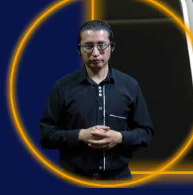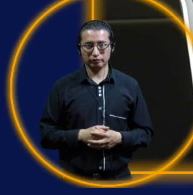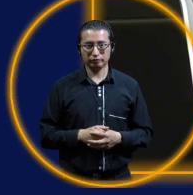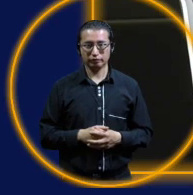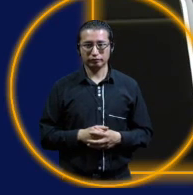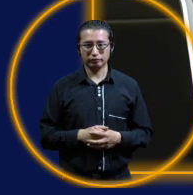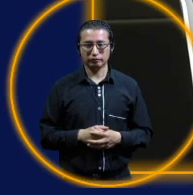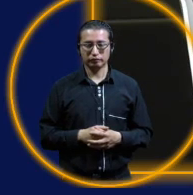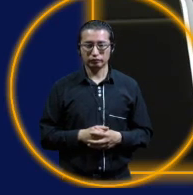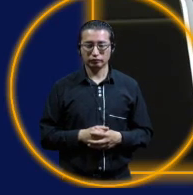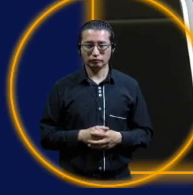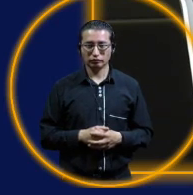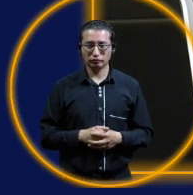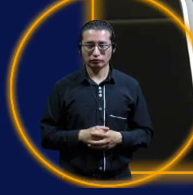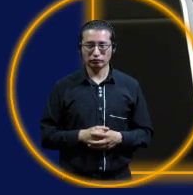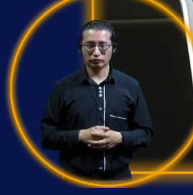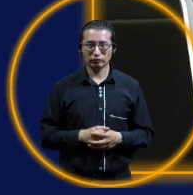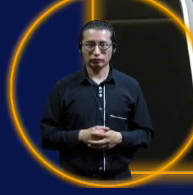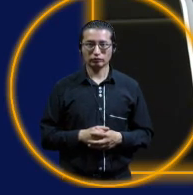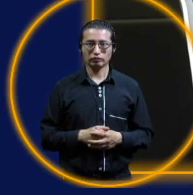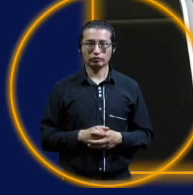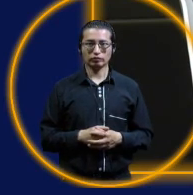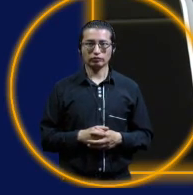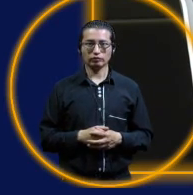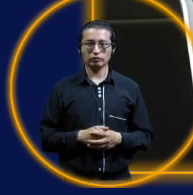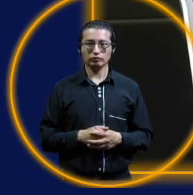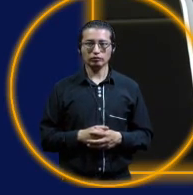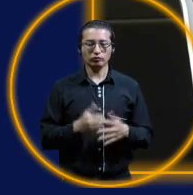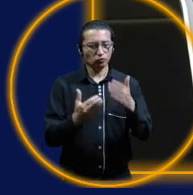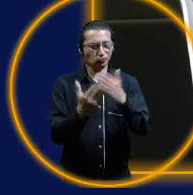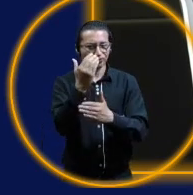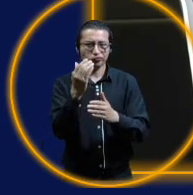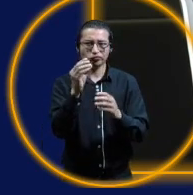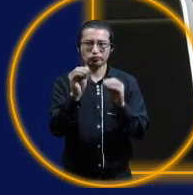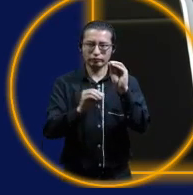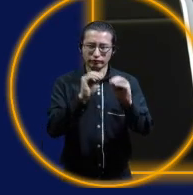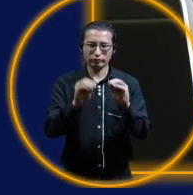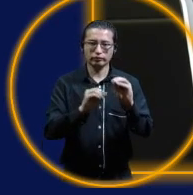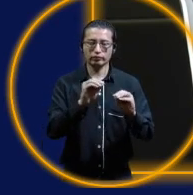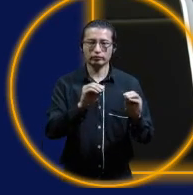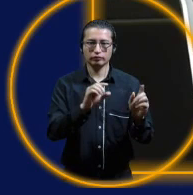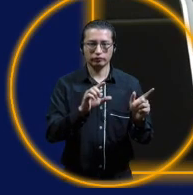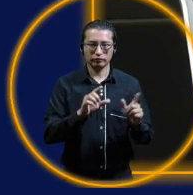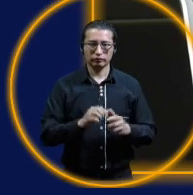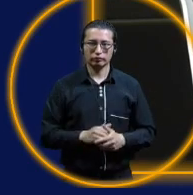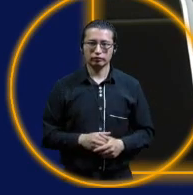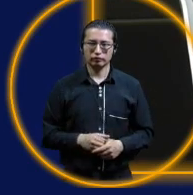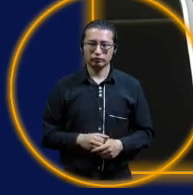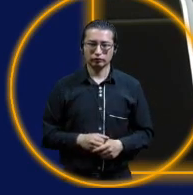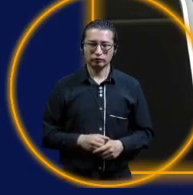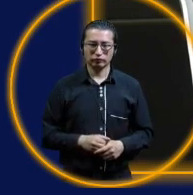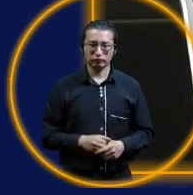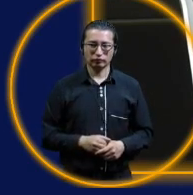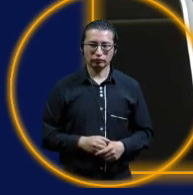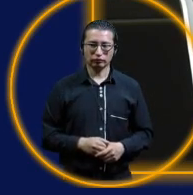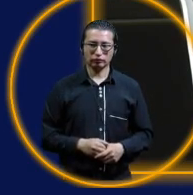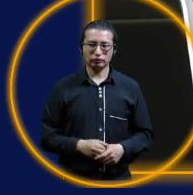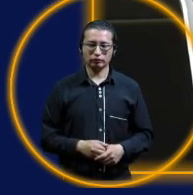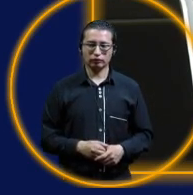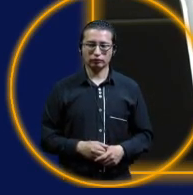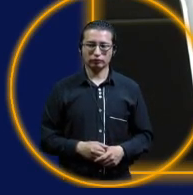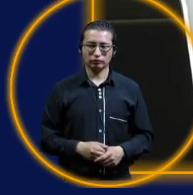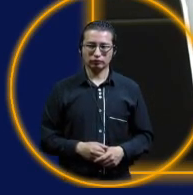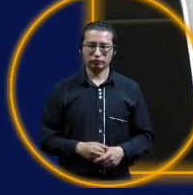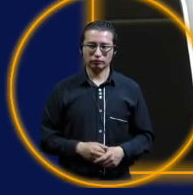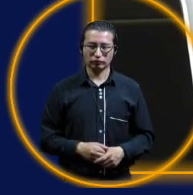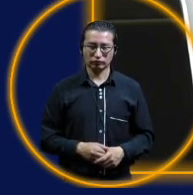like they're creating stuff and we're becoming fans of them. Like the fact is, like, I could never